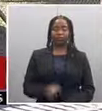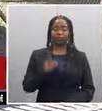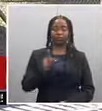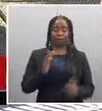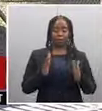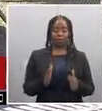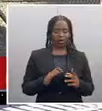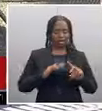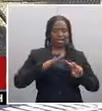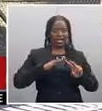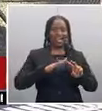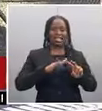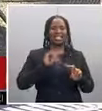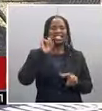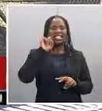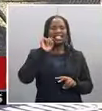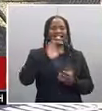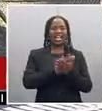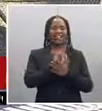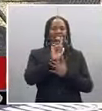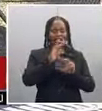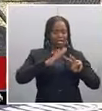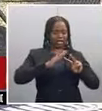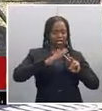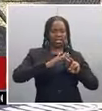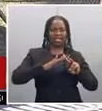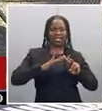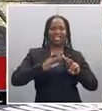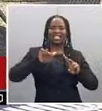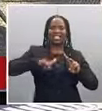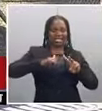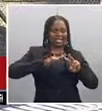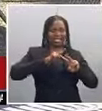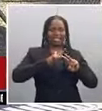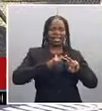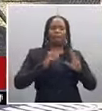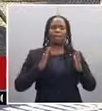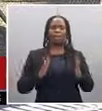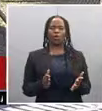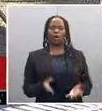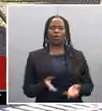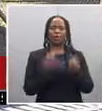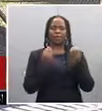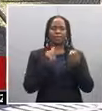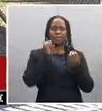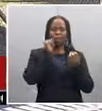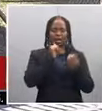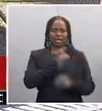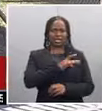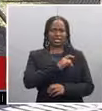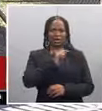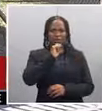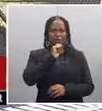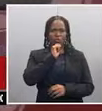of 17-year-old Chanel Yu and 16-year-old Marna Engelbrecht were discovered by a hostel matron on Saturday